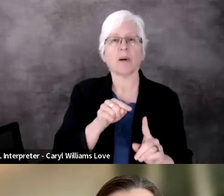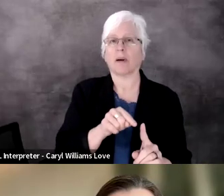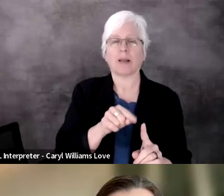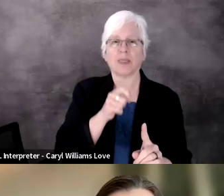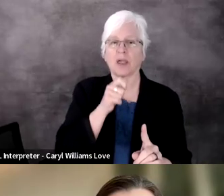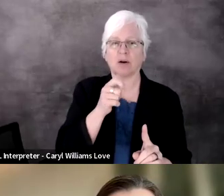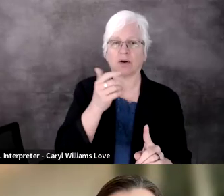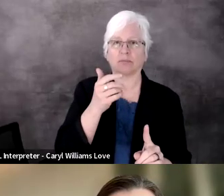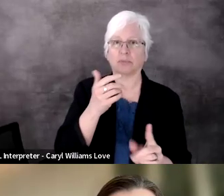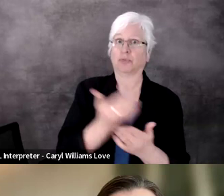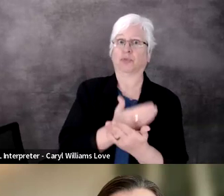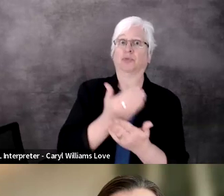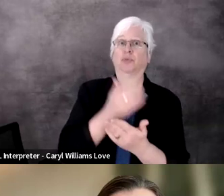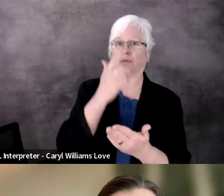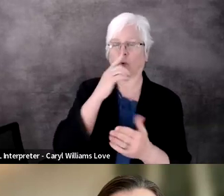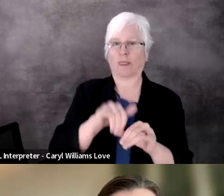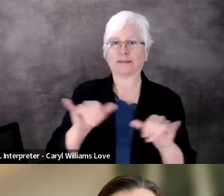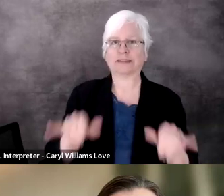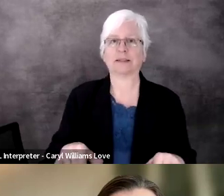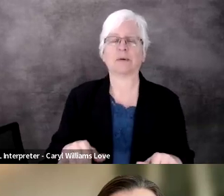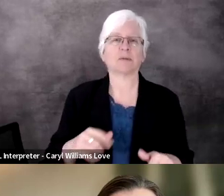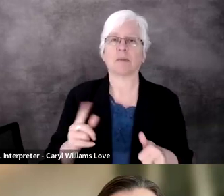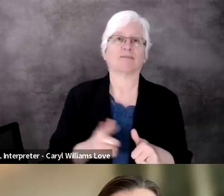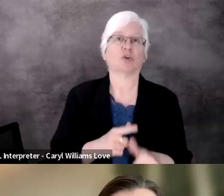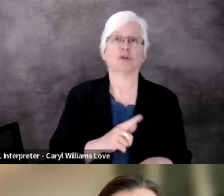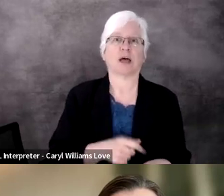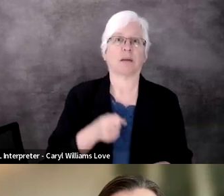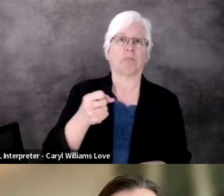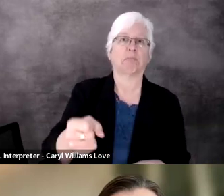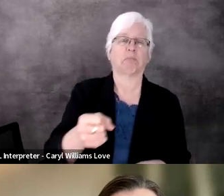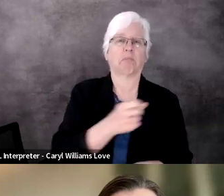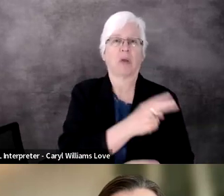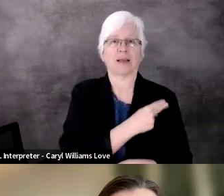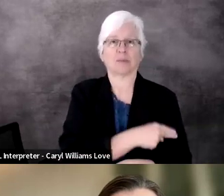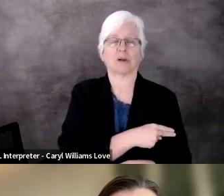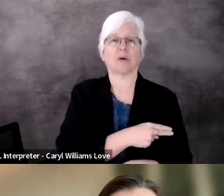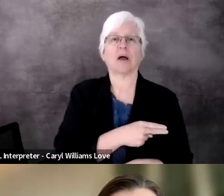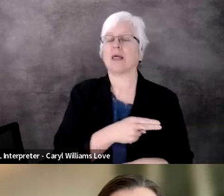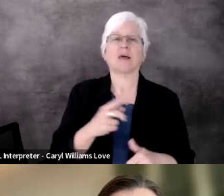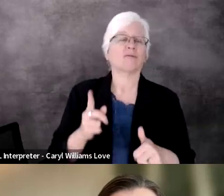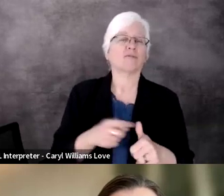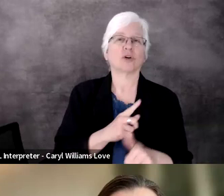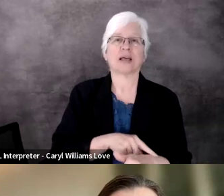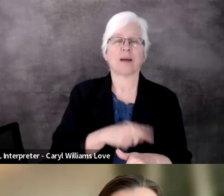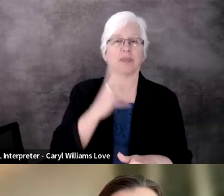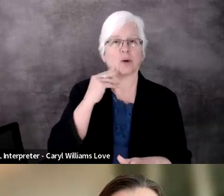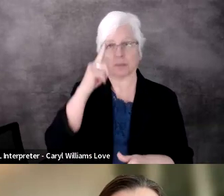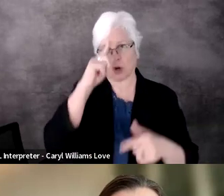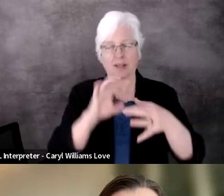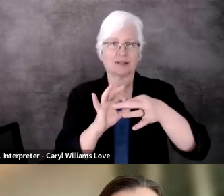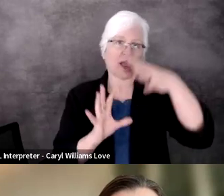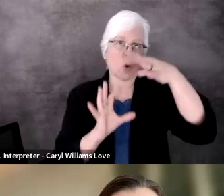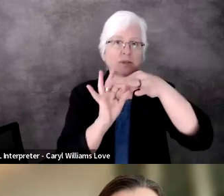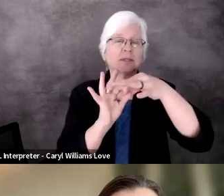known to the system. So they may be hospitalized for the first time, experience in psychosis, and they may be put on an involuntary